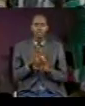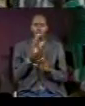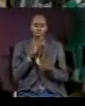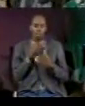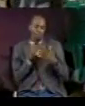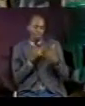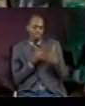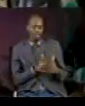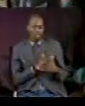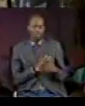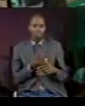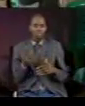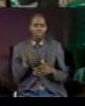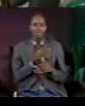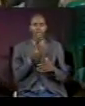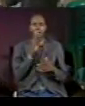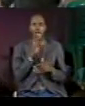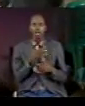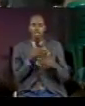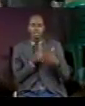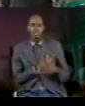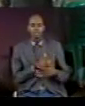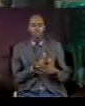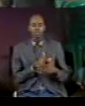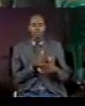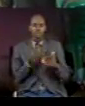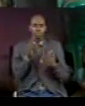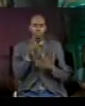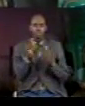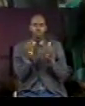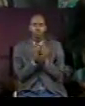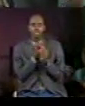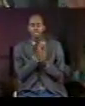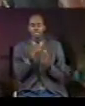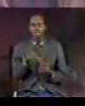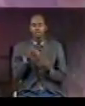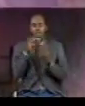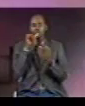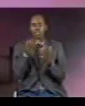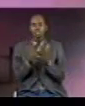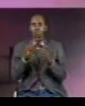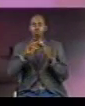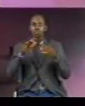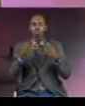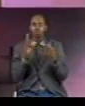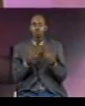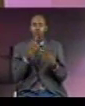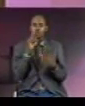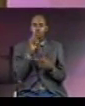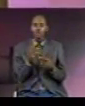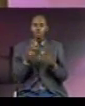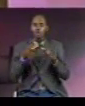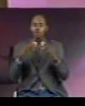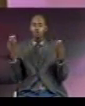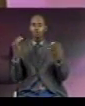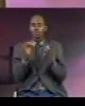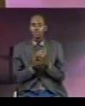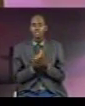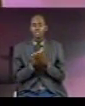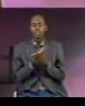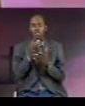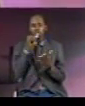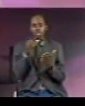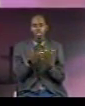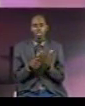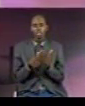with a package to give to you. Please open that package later, and you will read a letter from